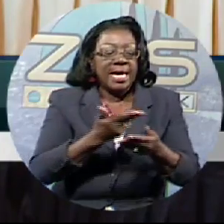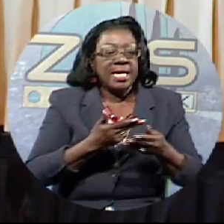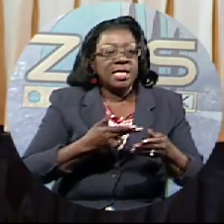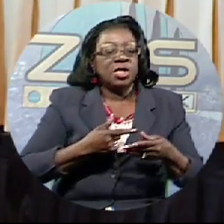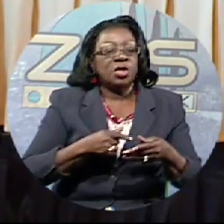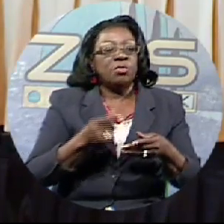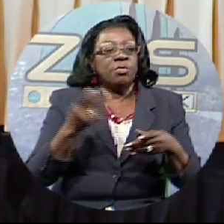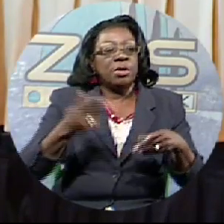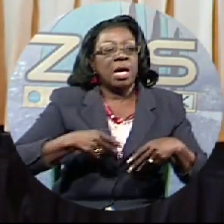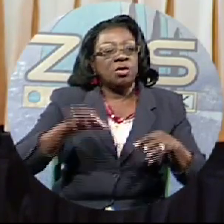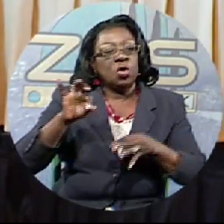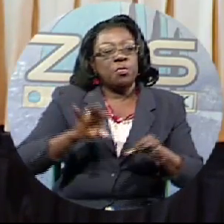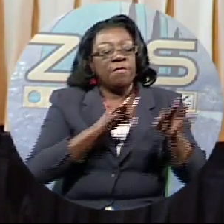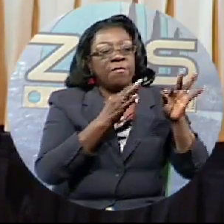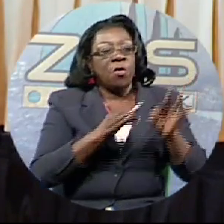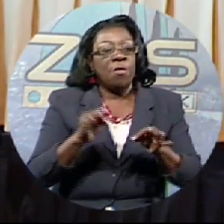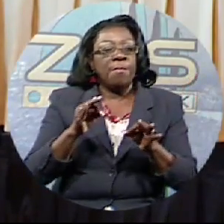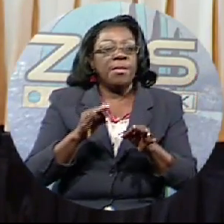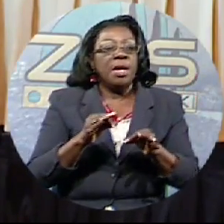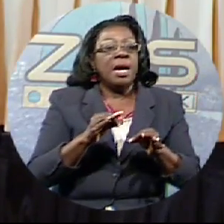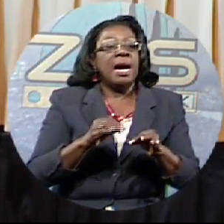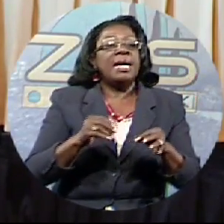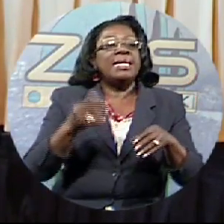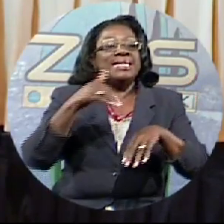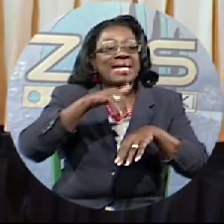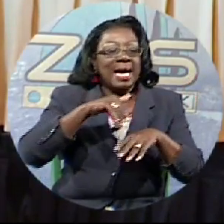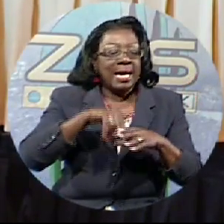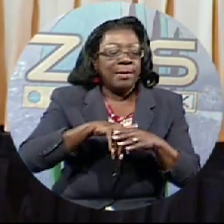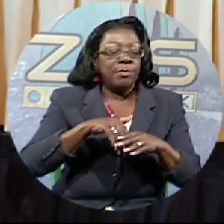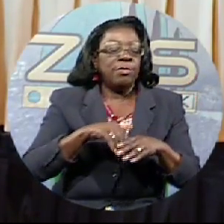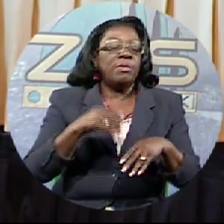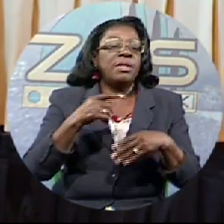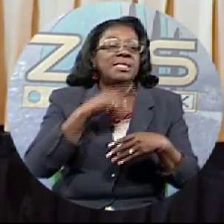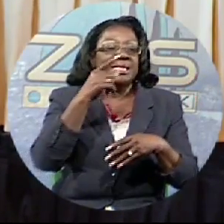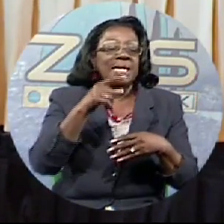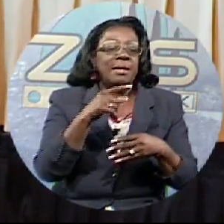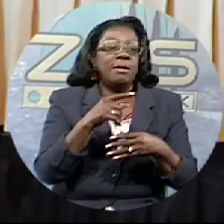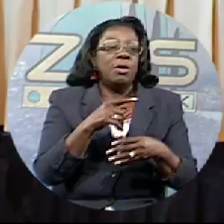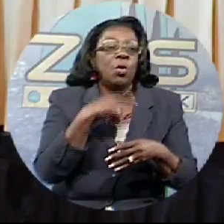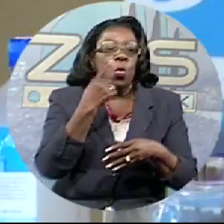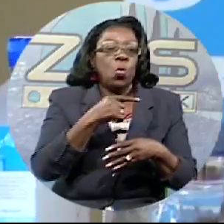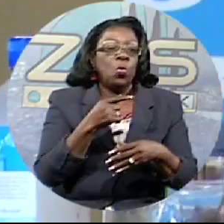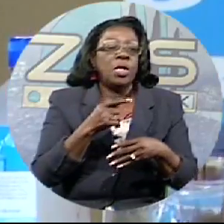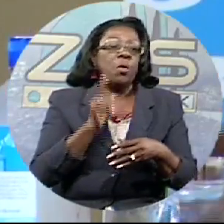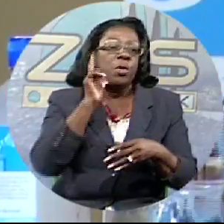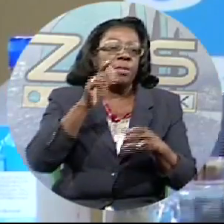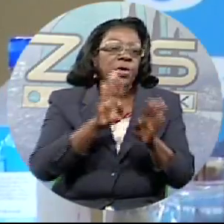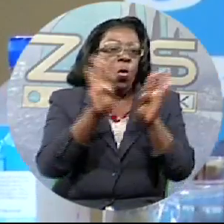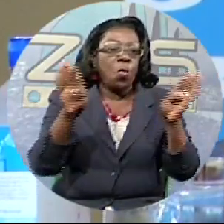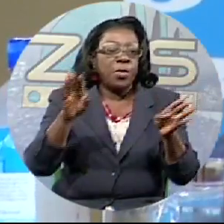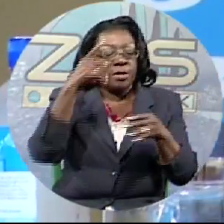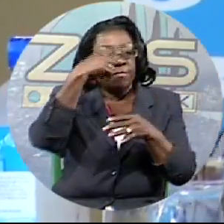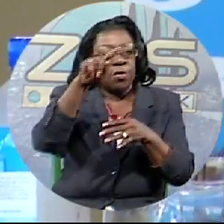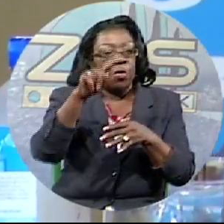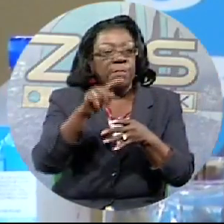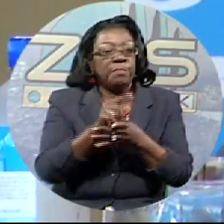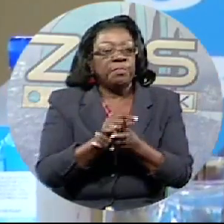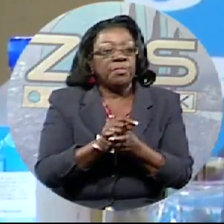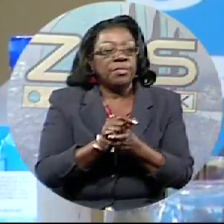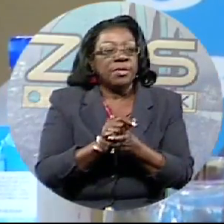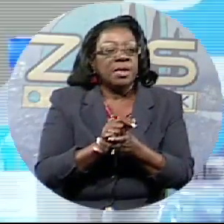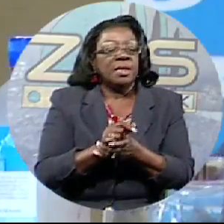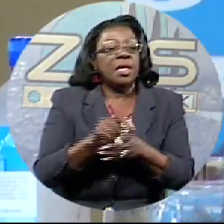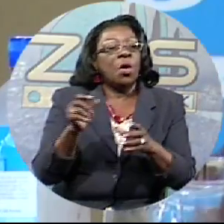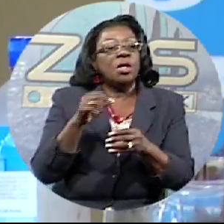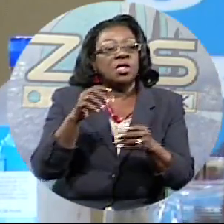concert, and in due time, we'll make the announcement on who Bahaman will be opening for. Bahamian acts also set to perform